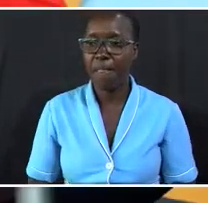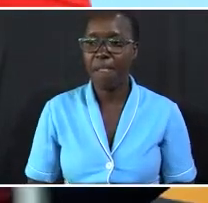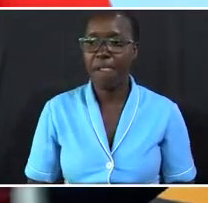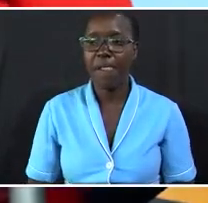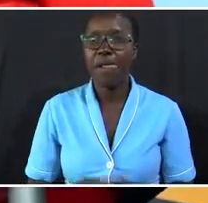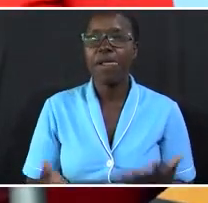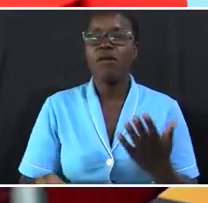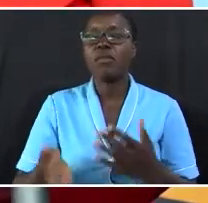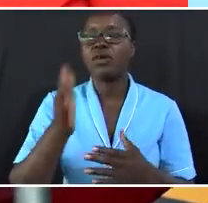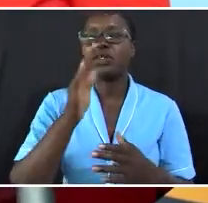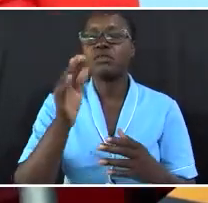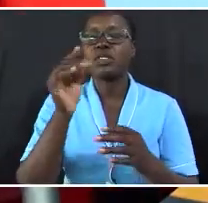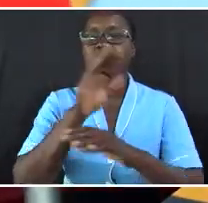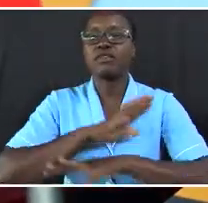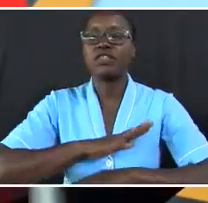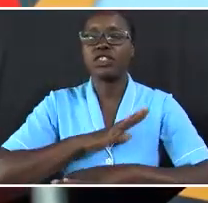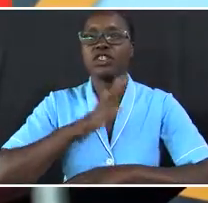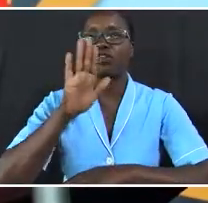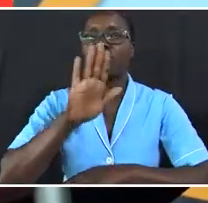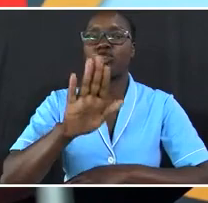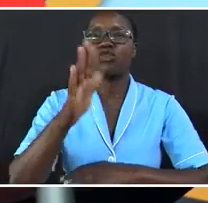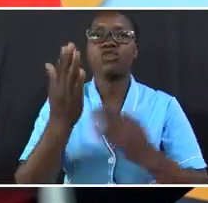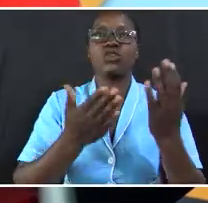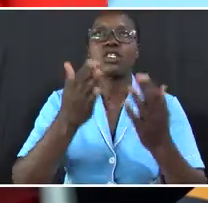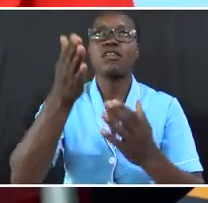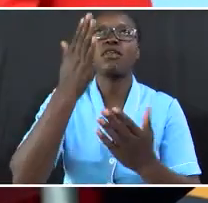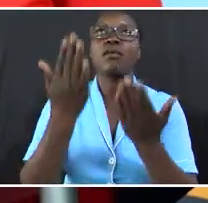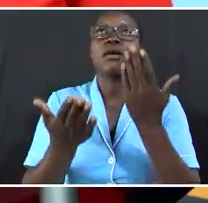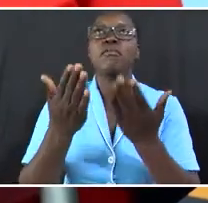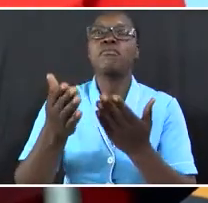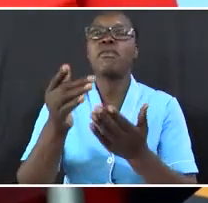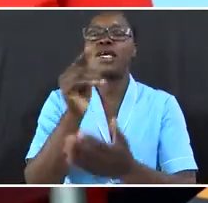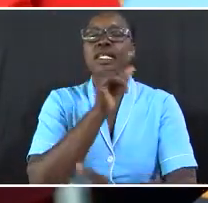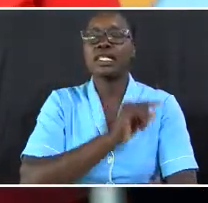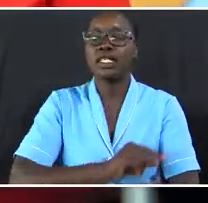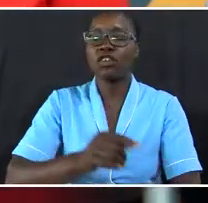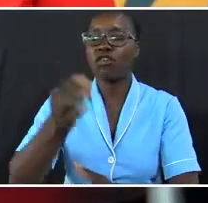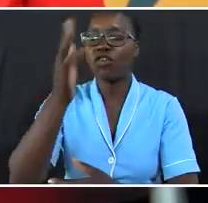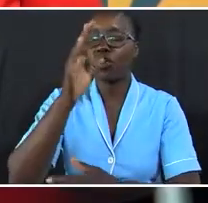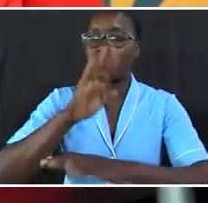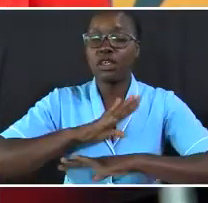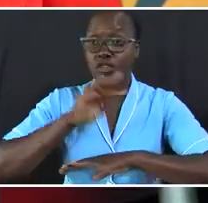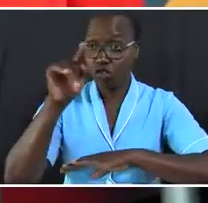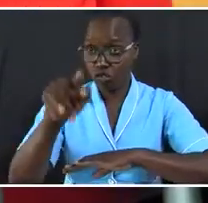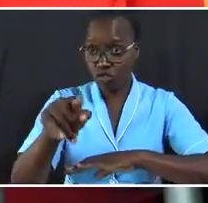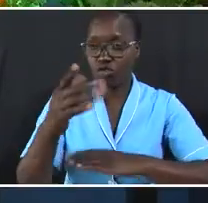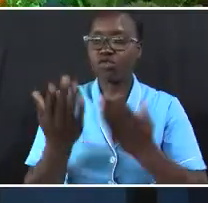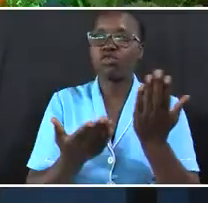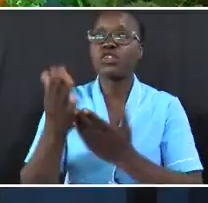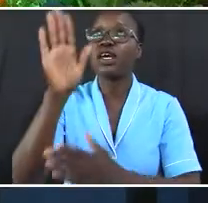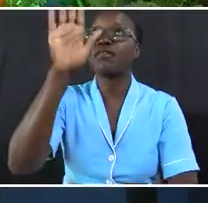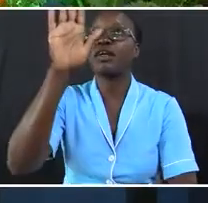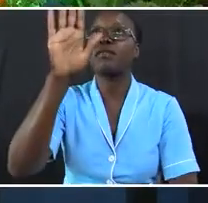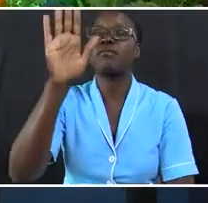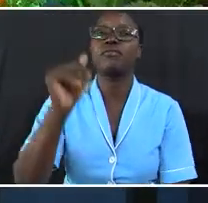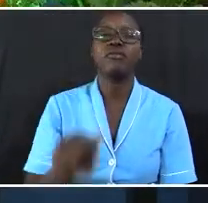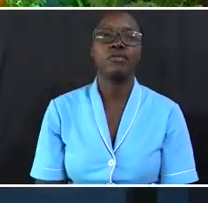May God's grace be sufficient to you to serve him. May God's grace be sufficient to you to serve